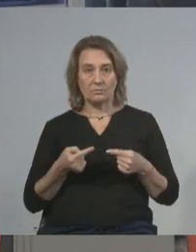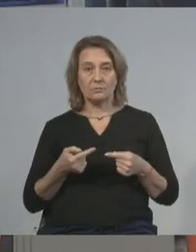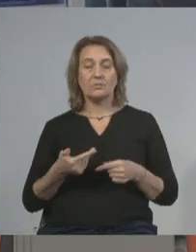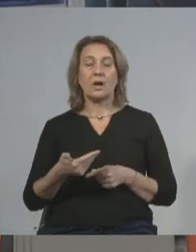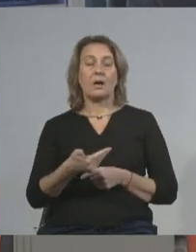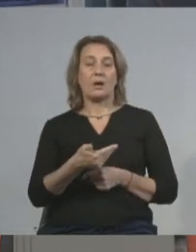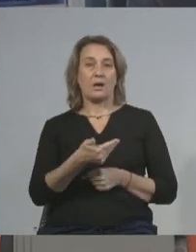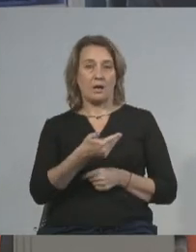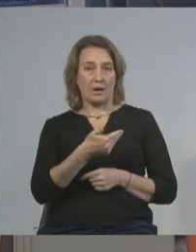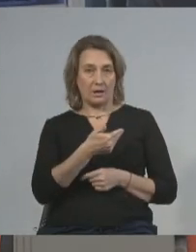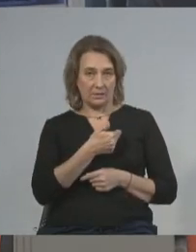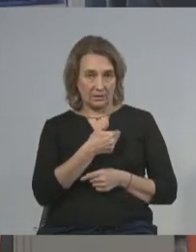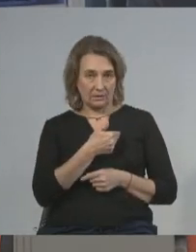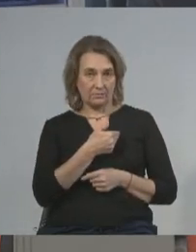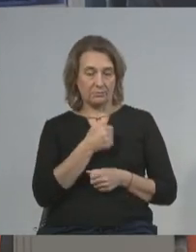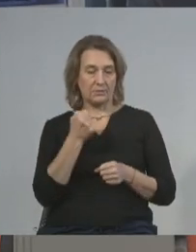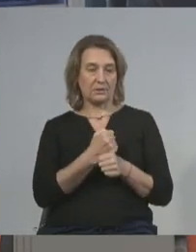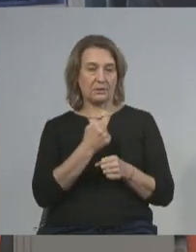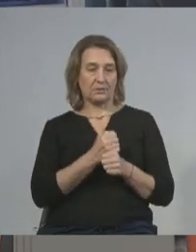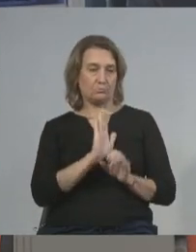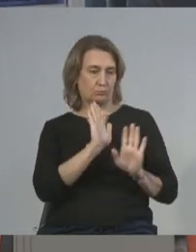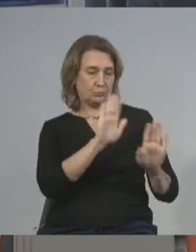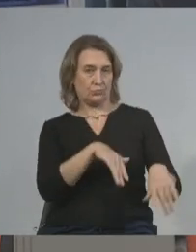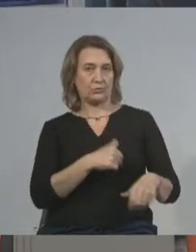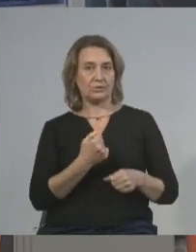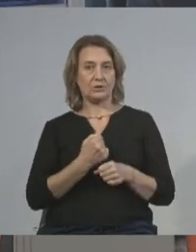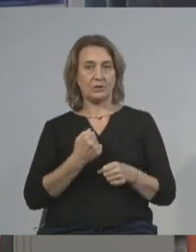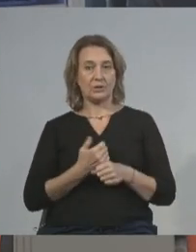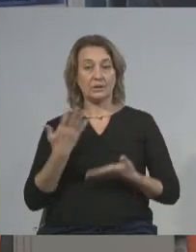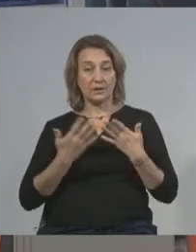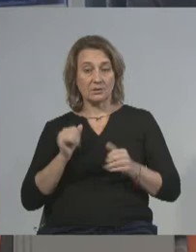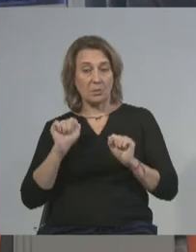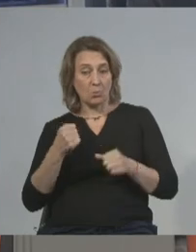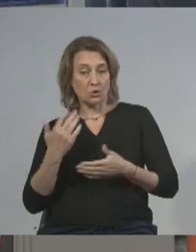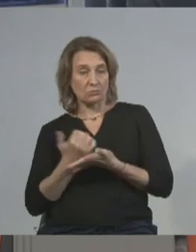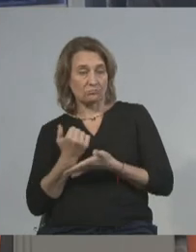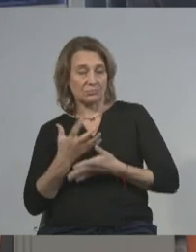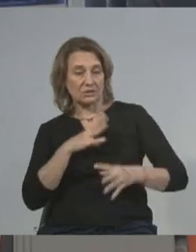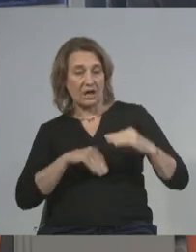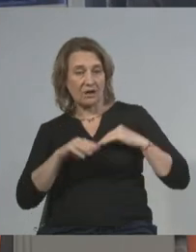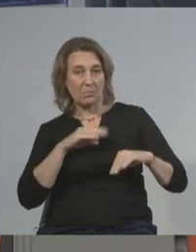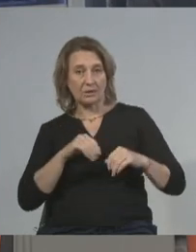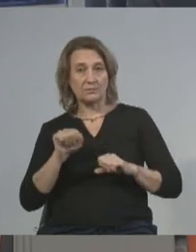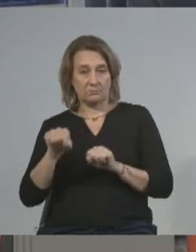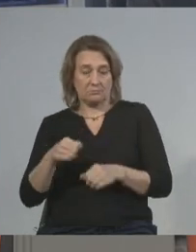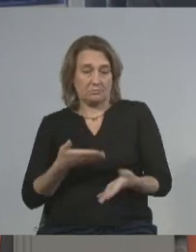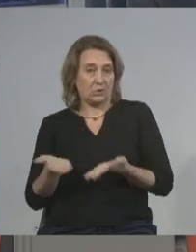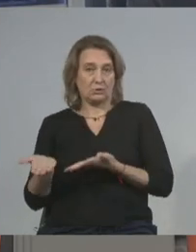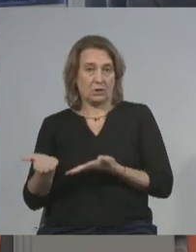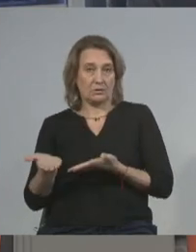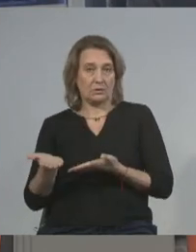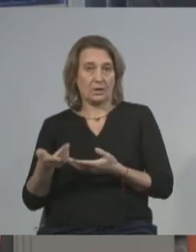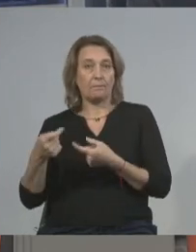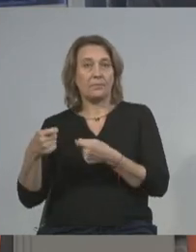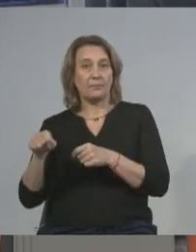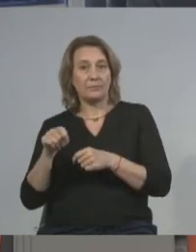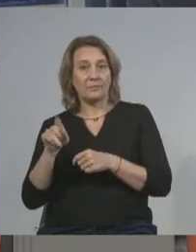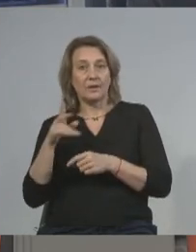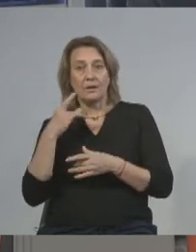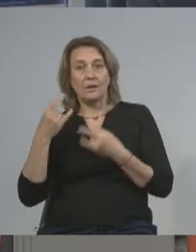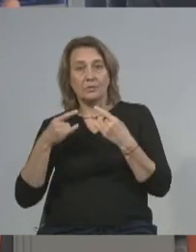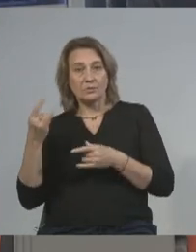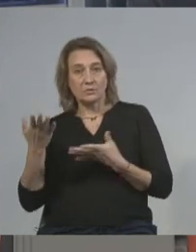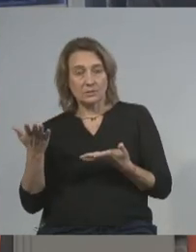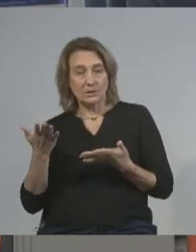ways to business development if they want to organize events they can do that if they can make money doing